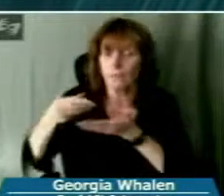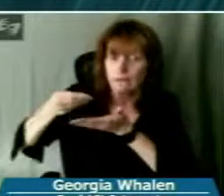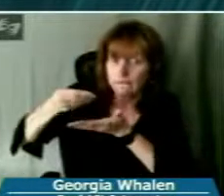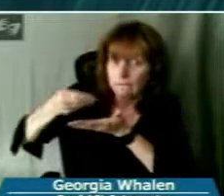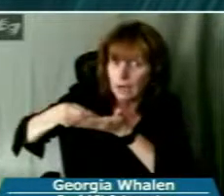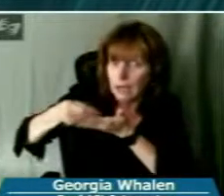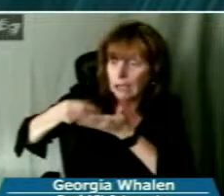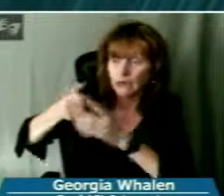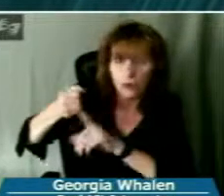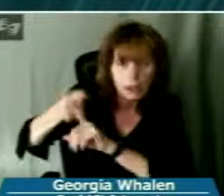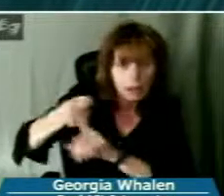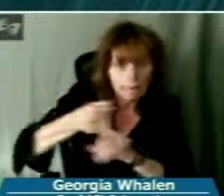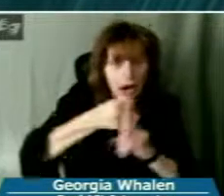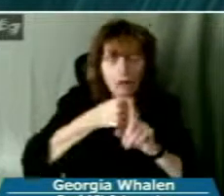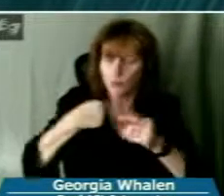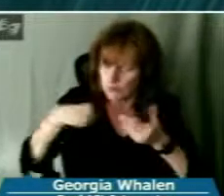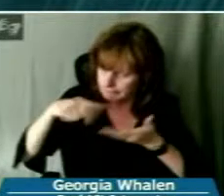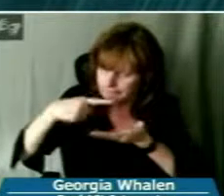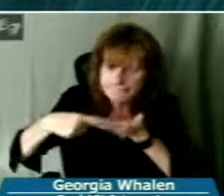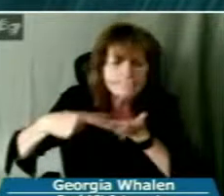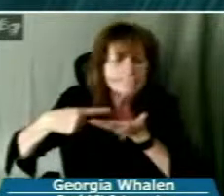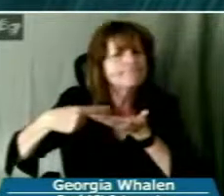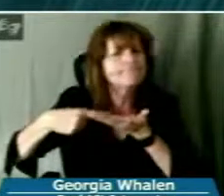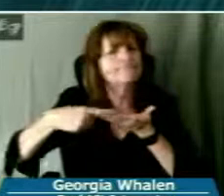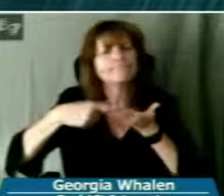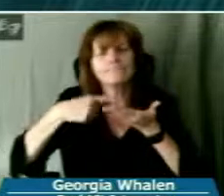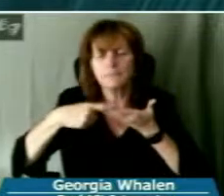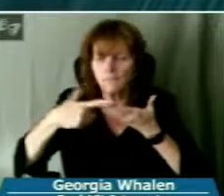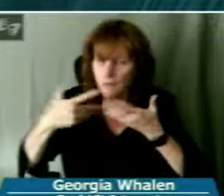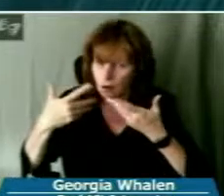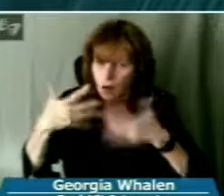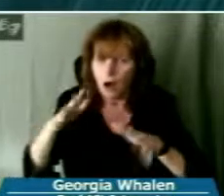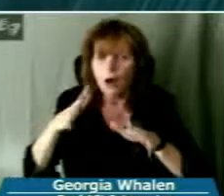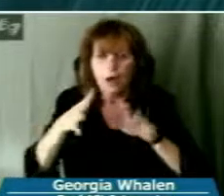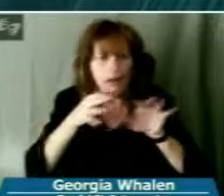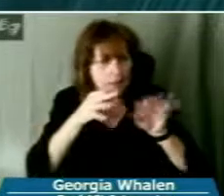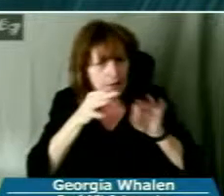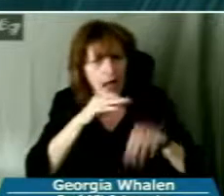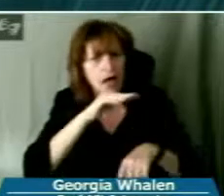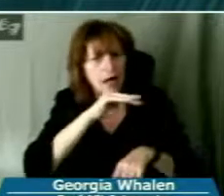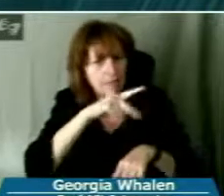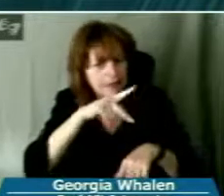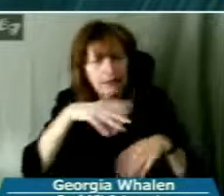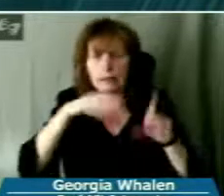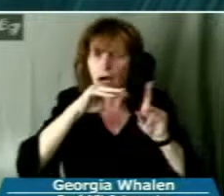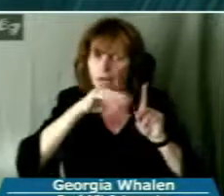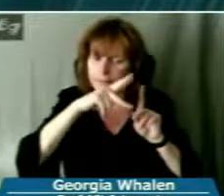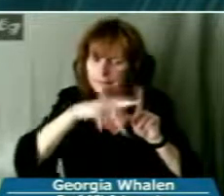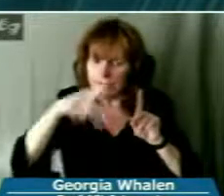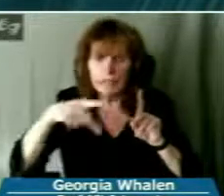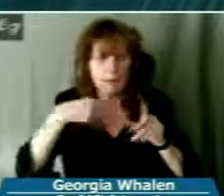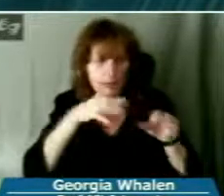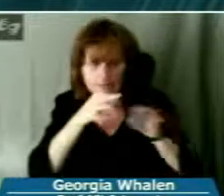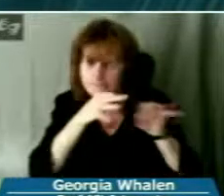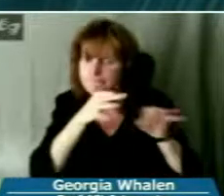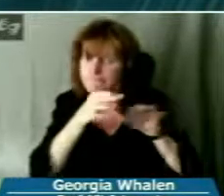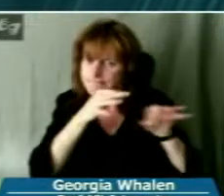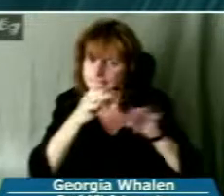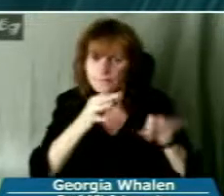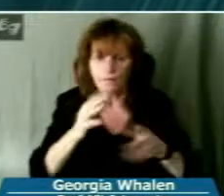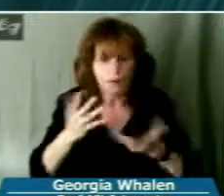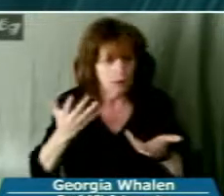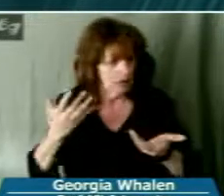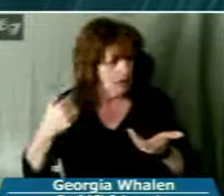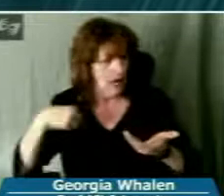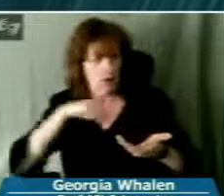and I think they have a good understanding of what some of our Hamilton challenges are. We certainly hope that they will advocate on our behalf for at both